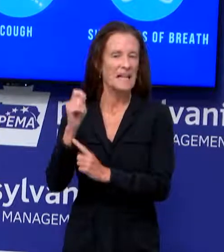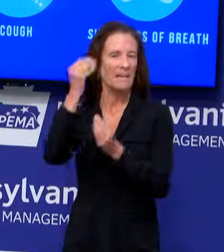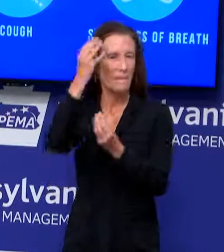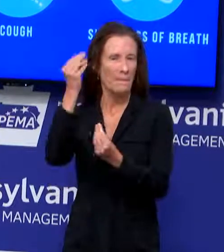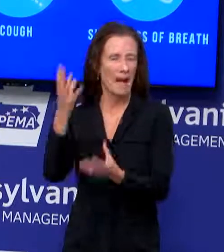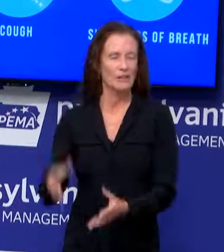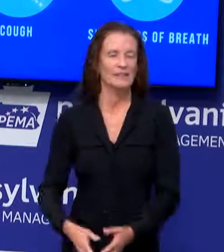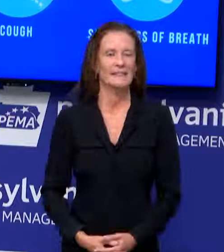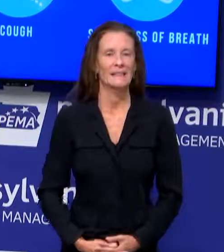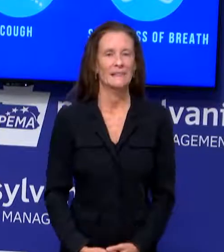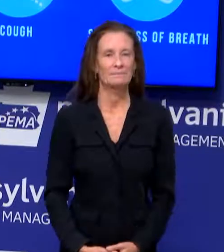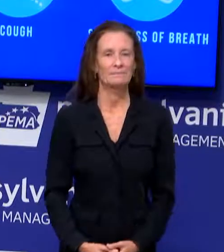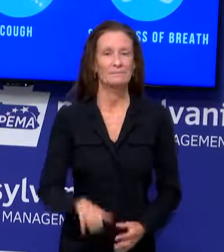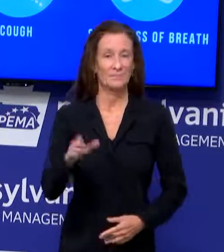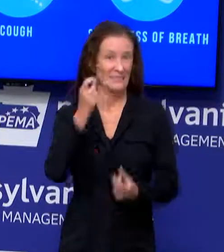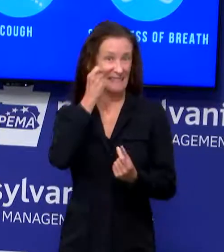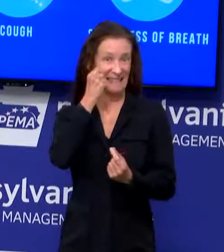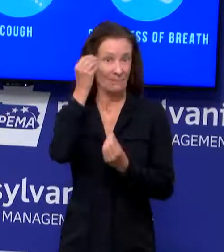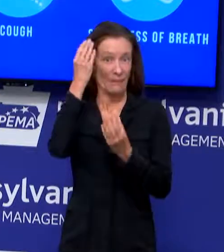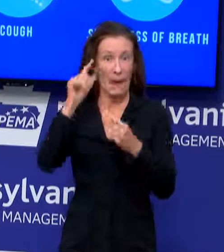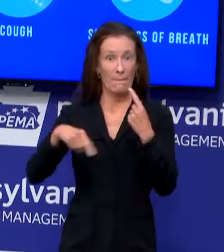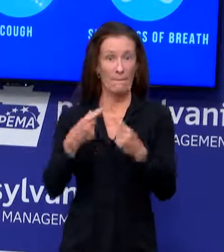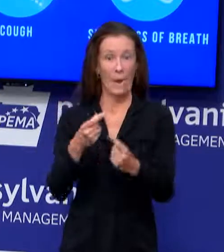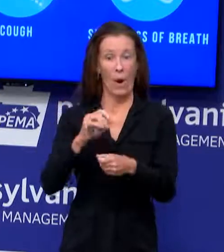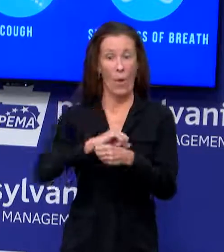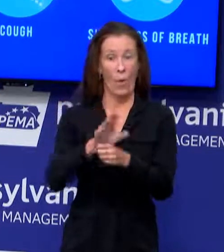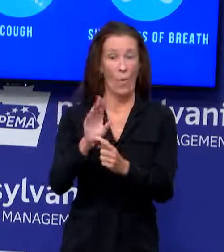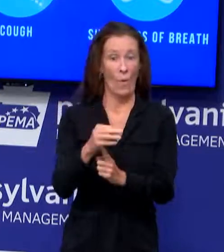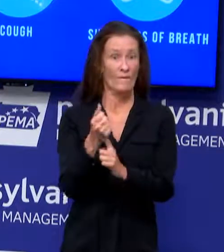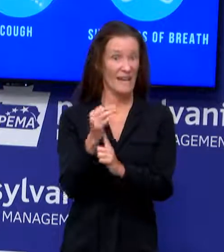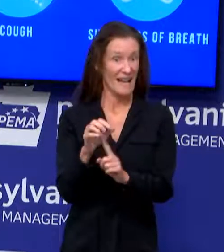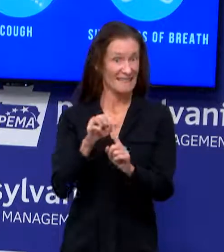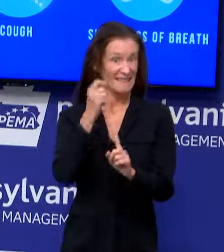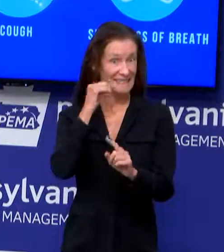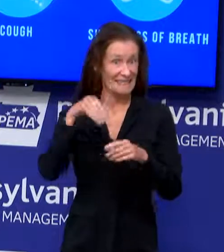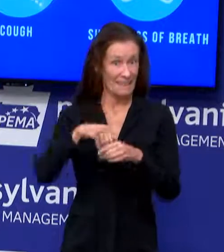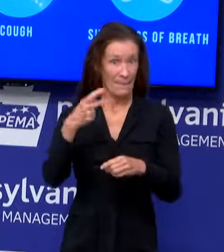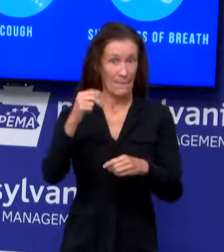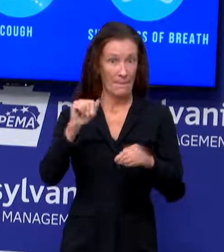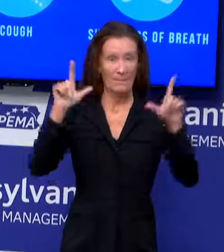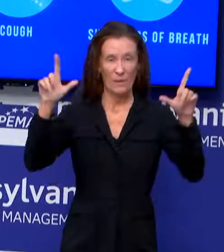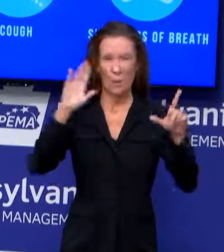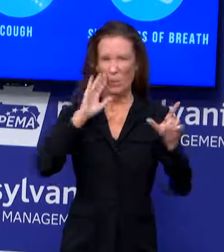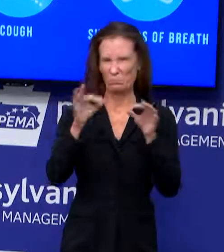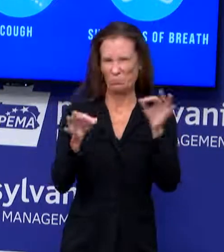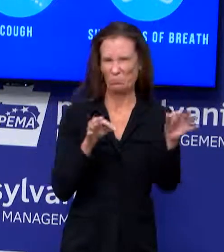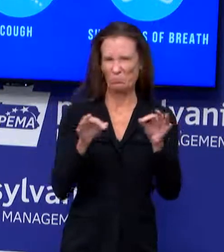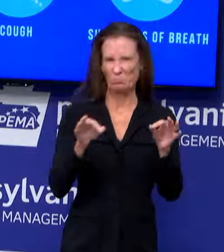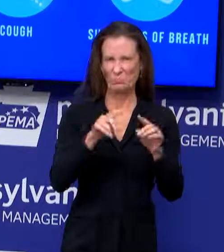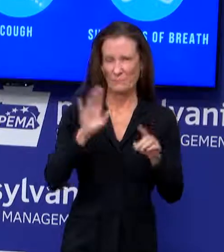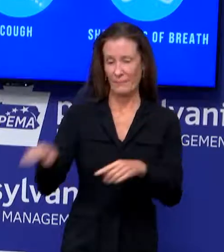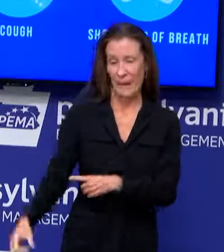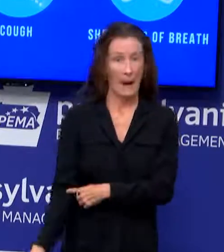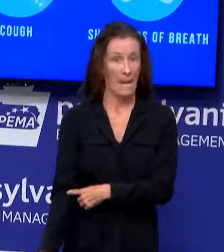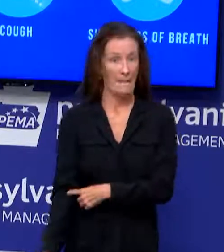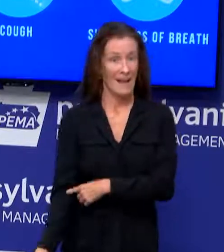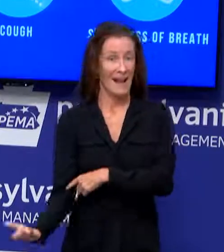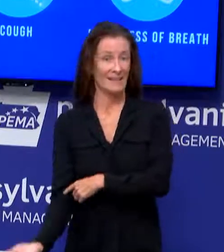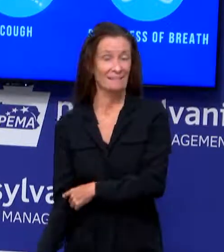our latest update on COVID-19 in Pennsylvania. As of 12 a.m. this morning, we have